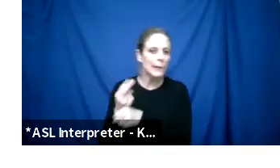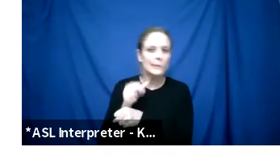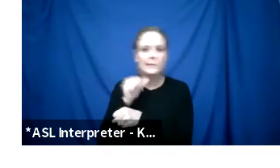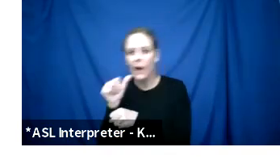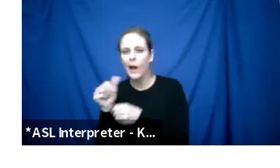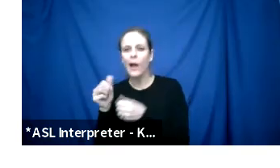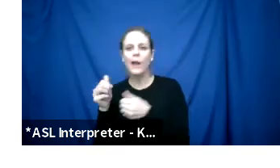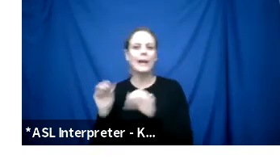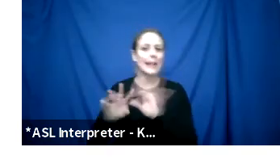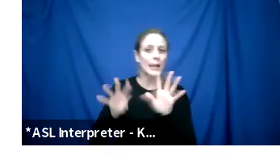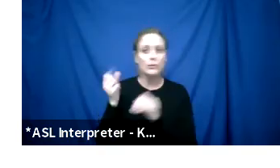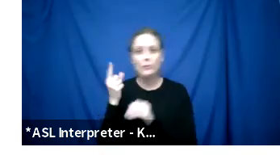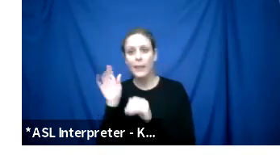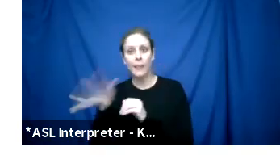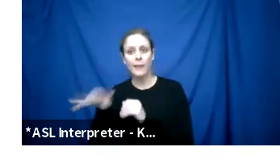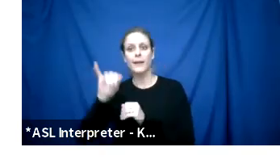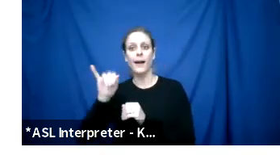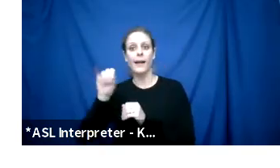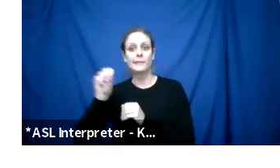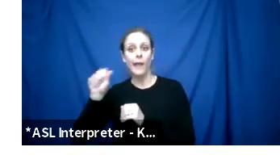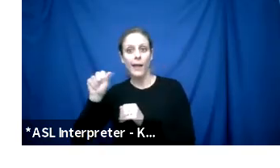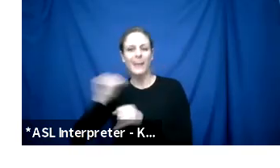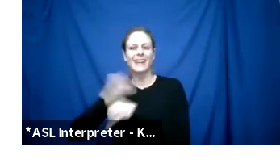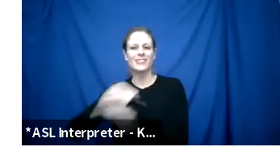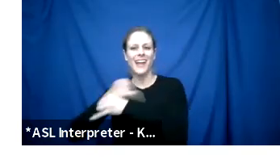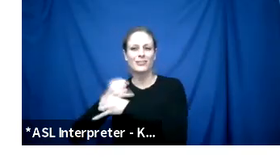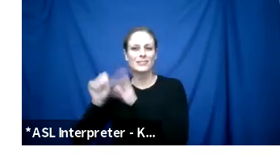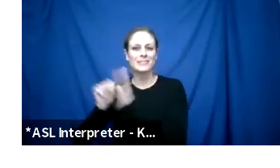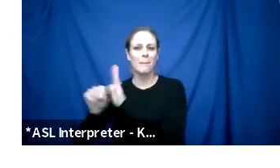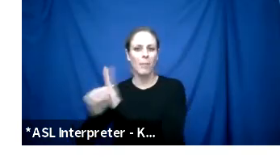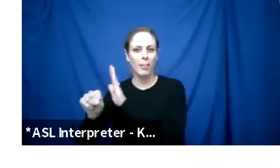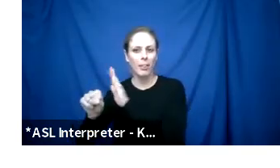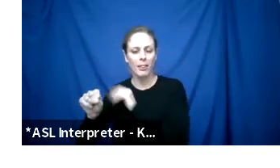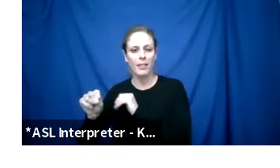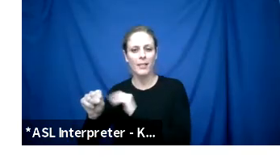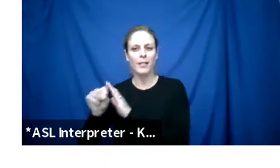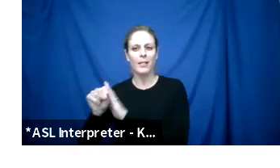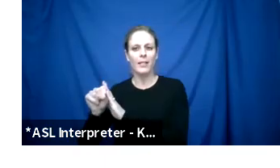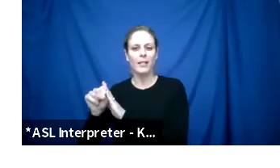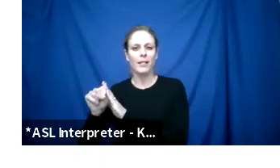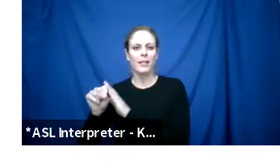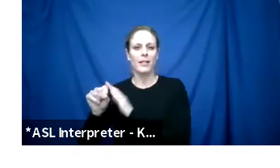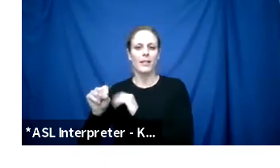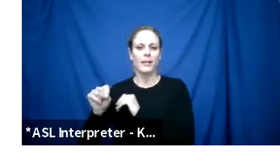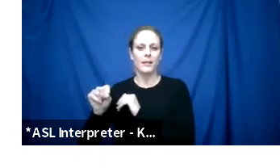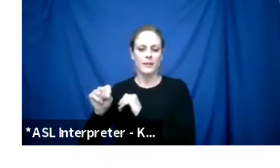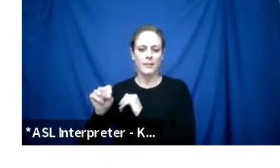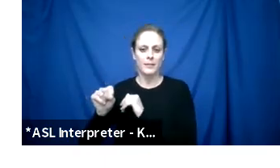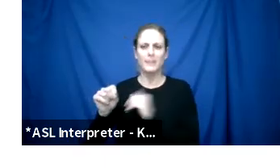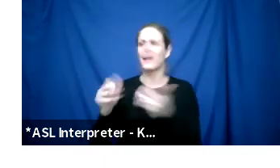still understand that it is the ISA or international symbol, then you would have to claim equivalency because the